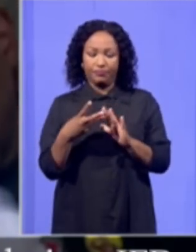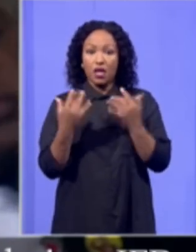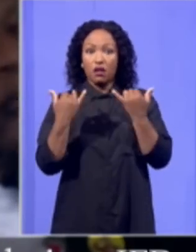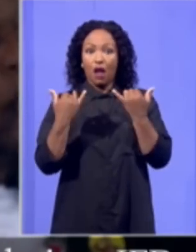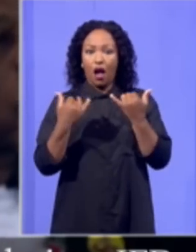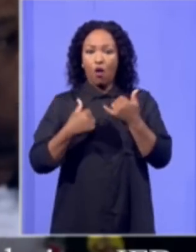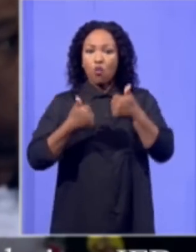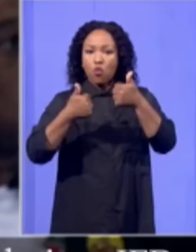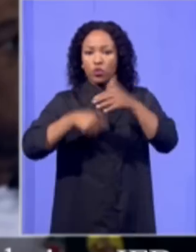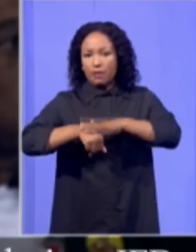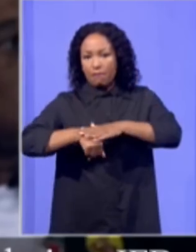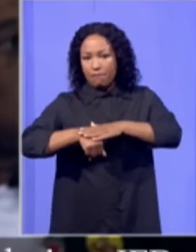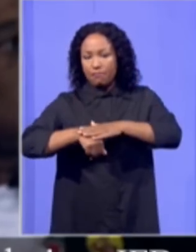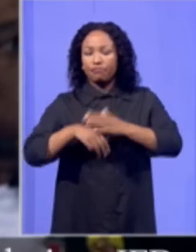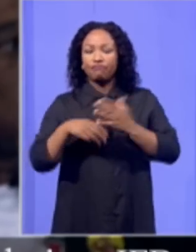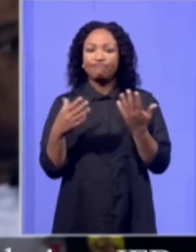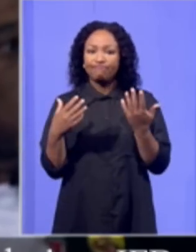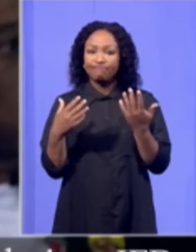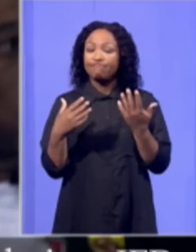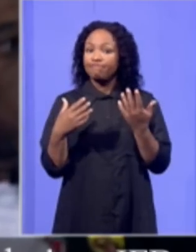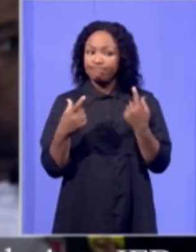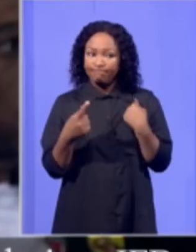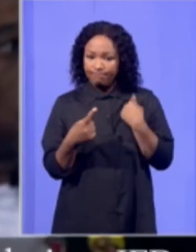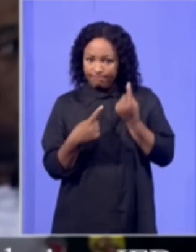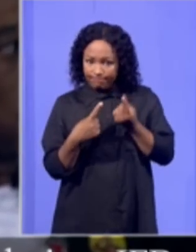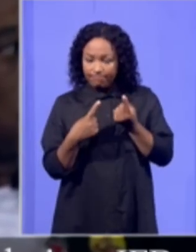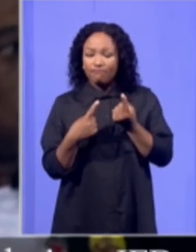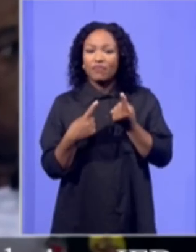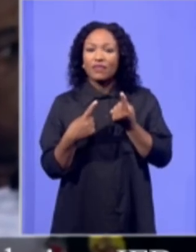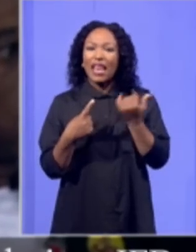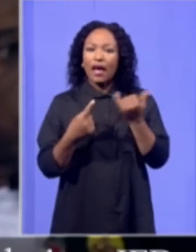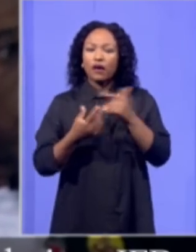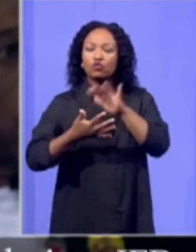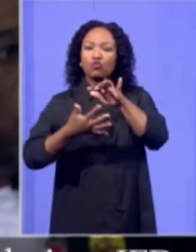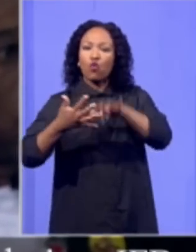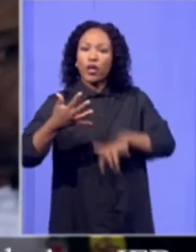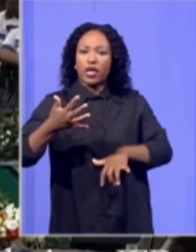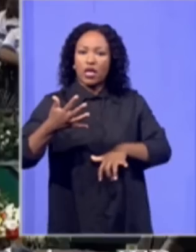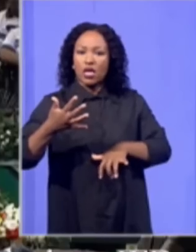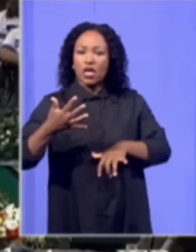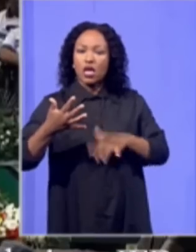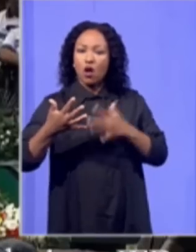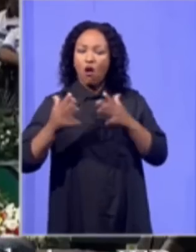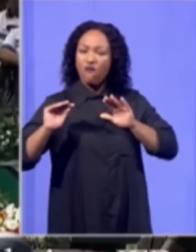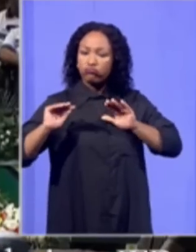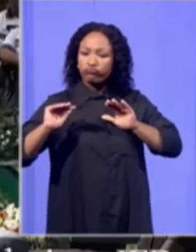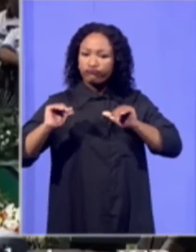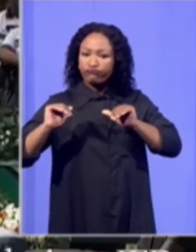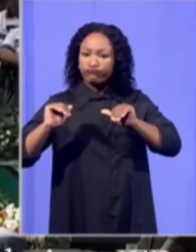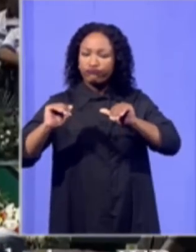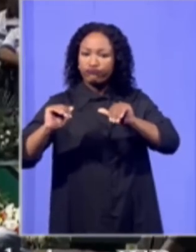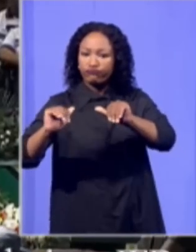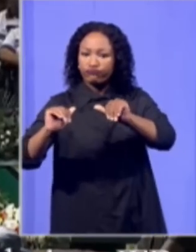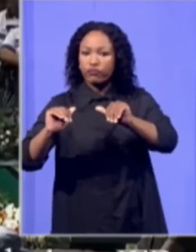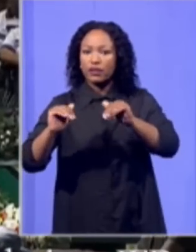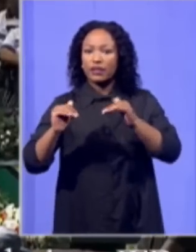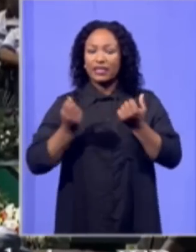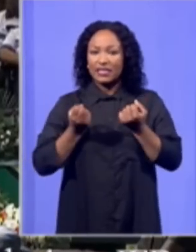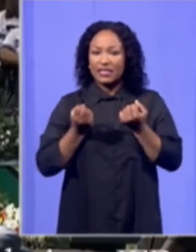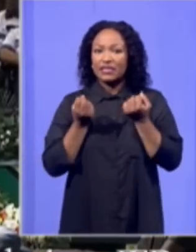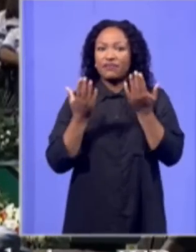good times. Ours has been a story of resilience, service,